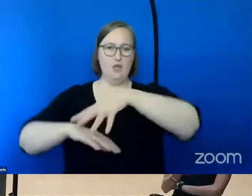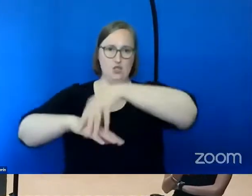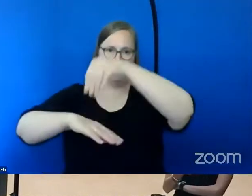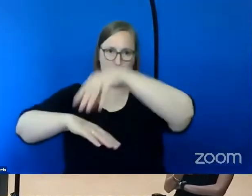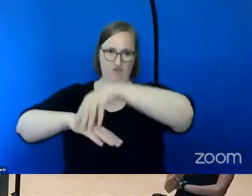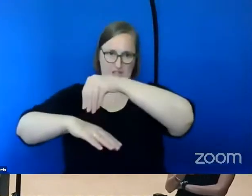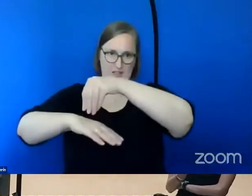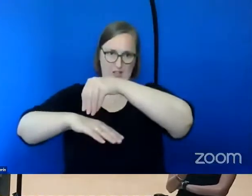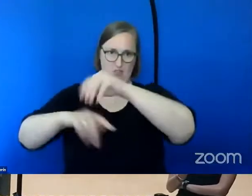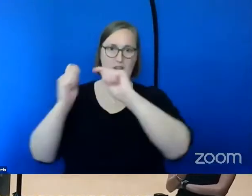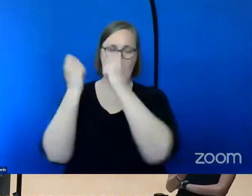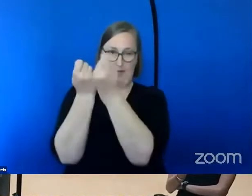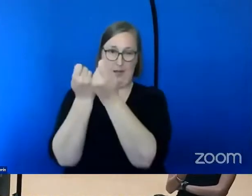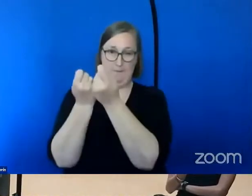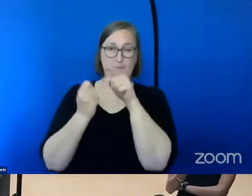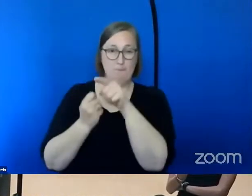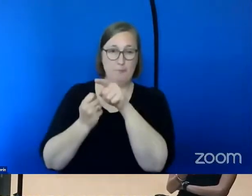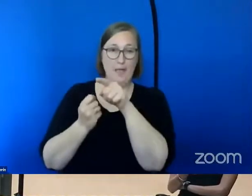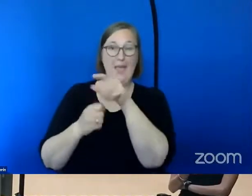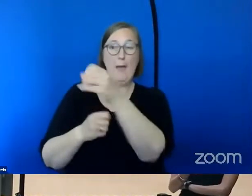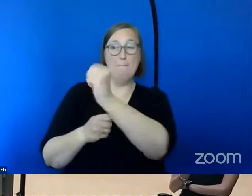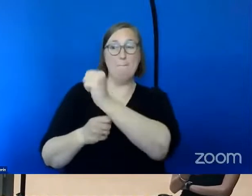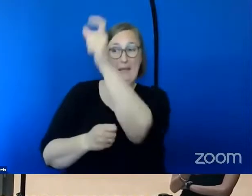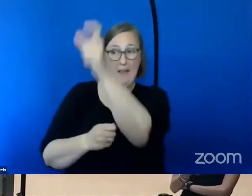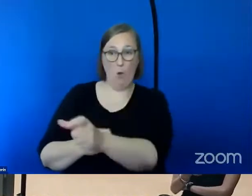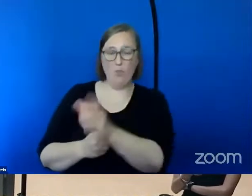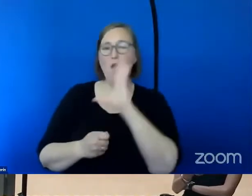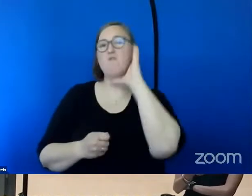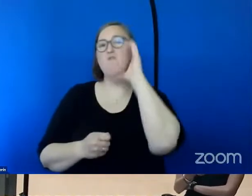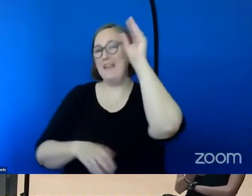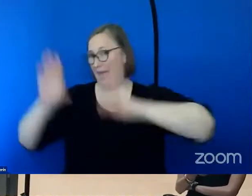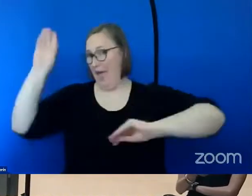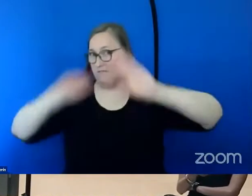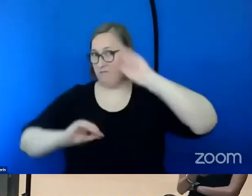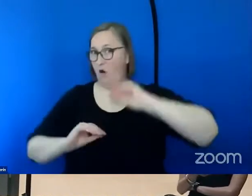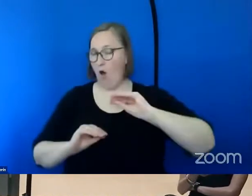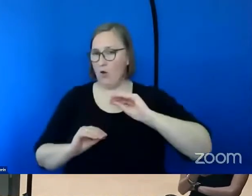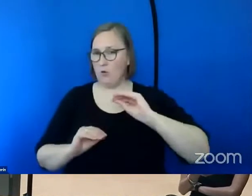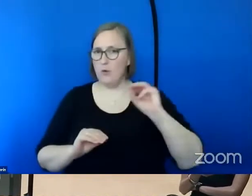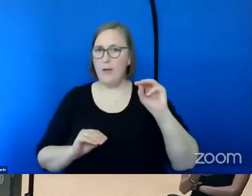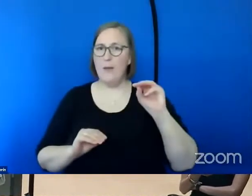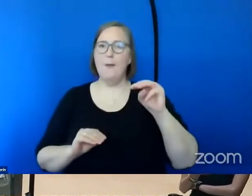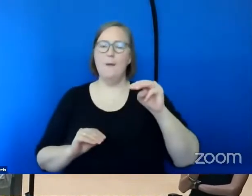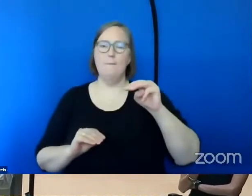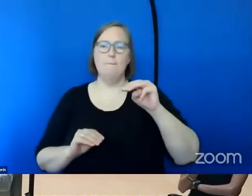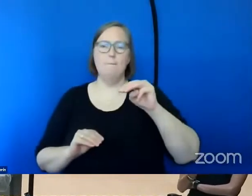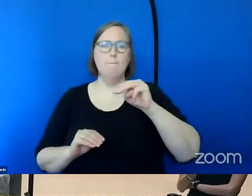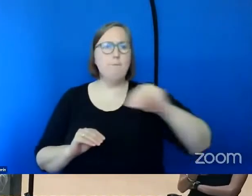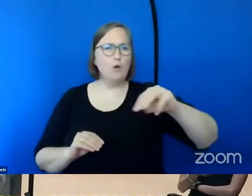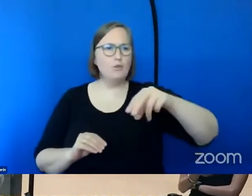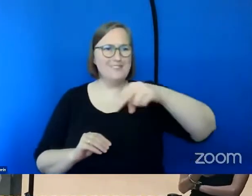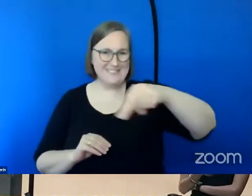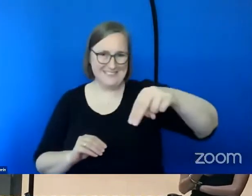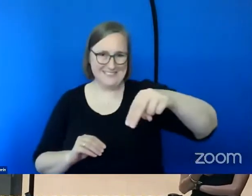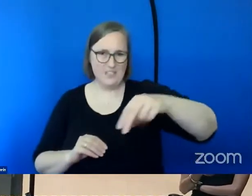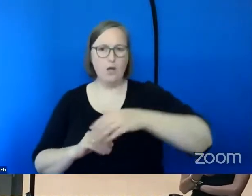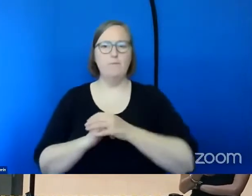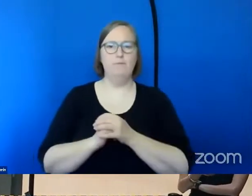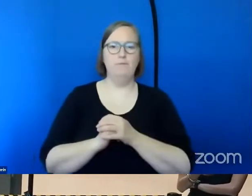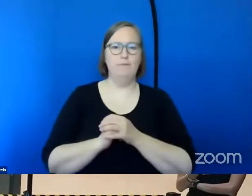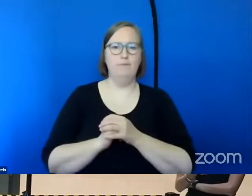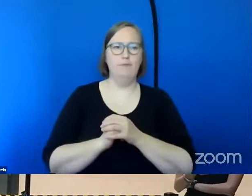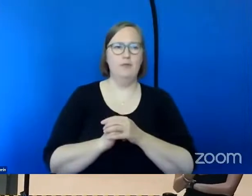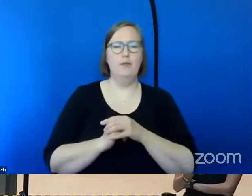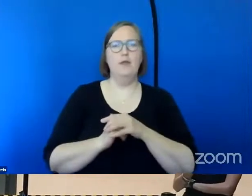prosthesis arm race in the CYBATHLON 2016 Global Edition, and third in CYBATHLON